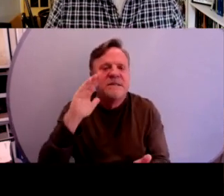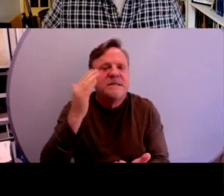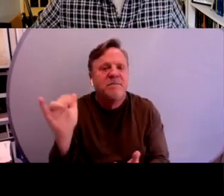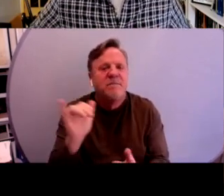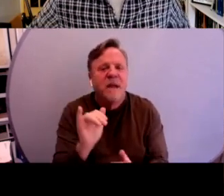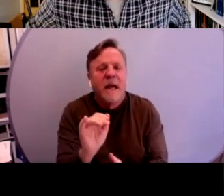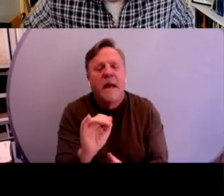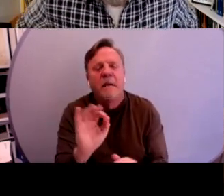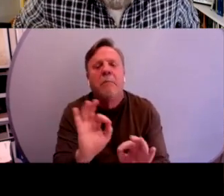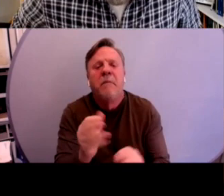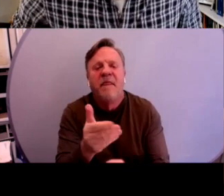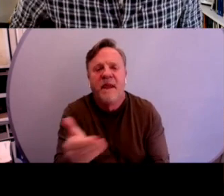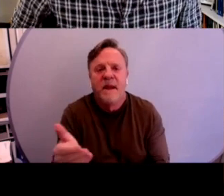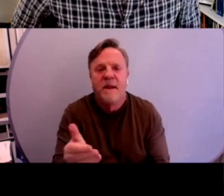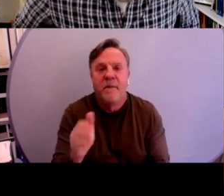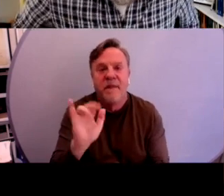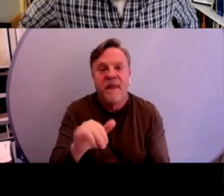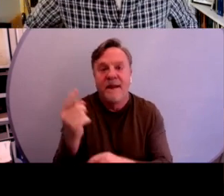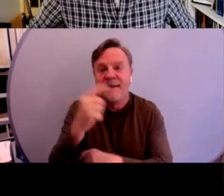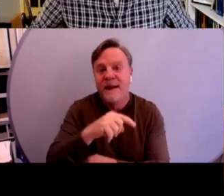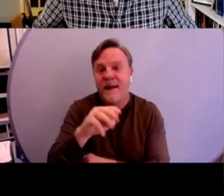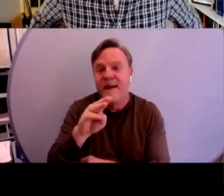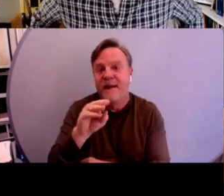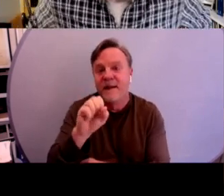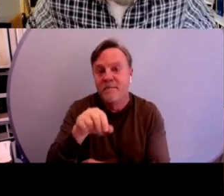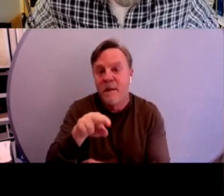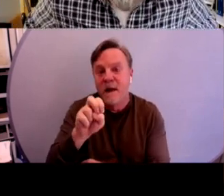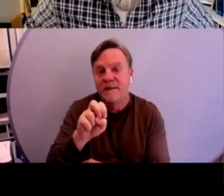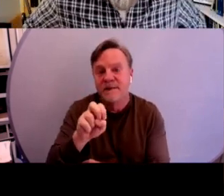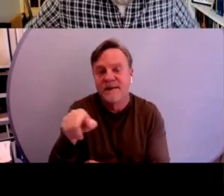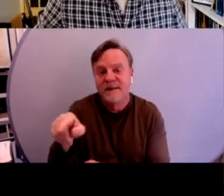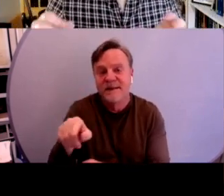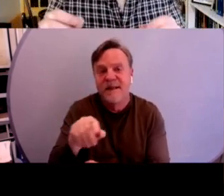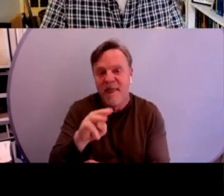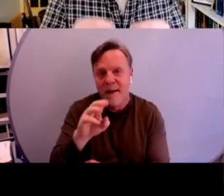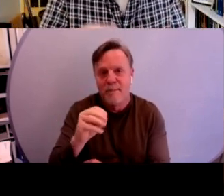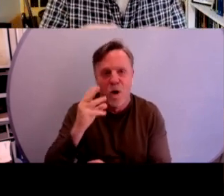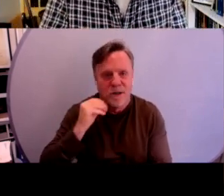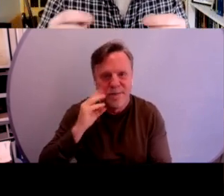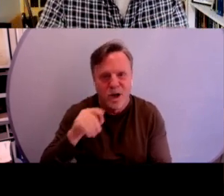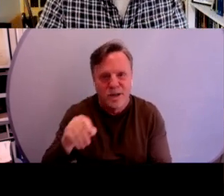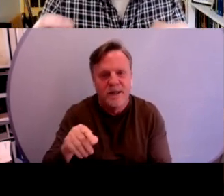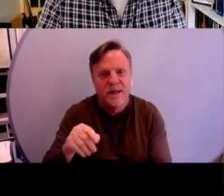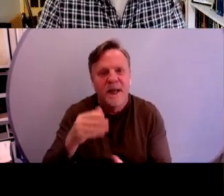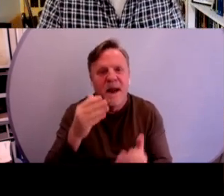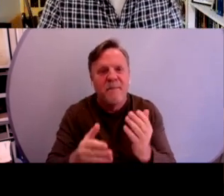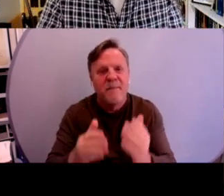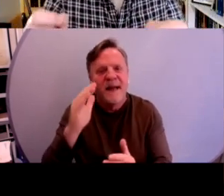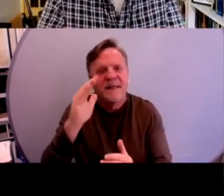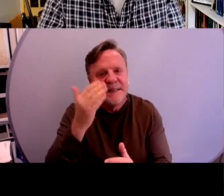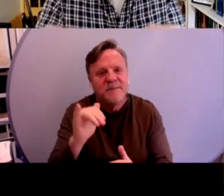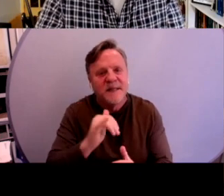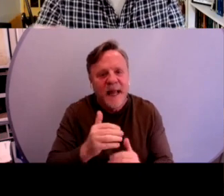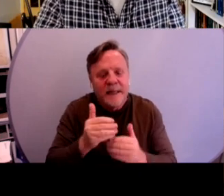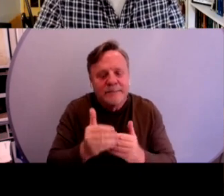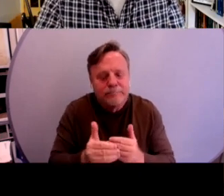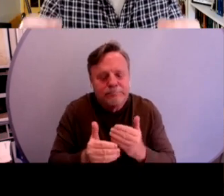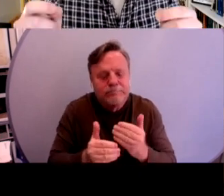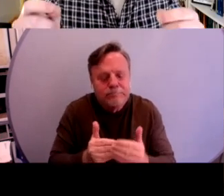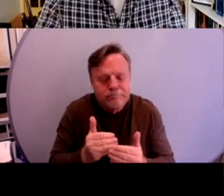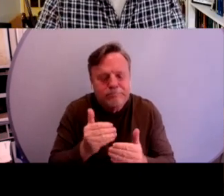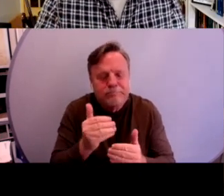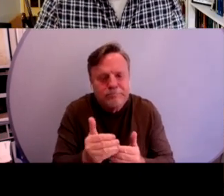that day at the mosque, those experiences with Mo, it might seem like you're making incremental steps towards helping one